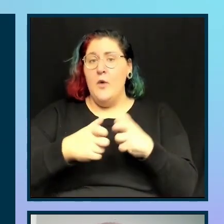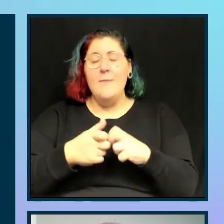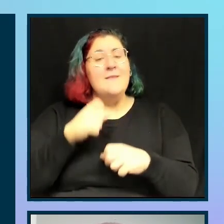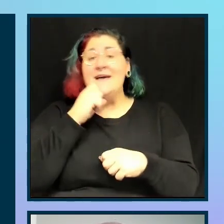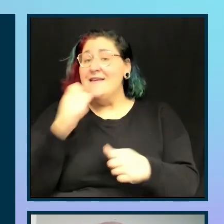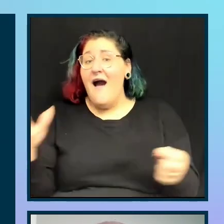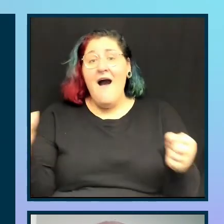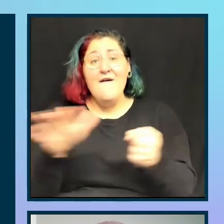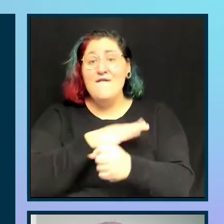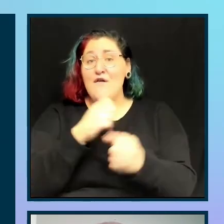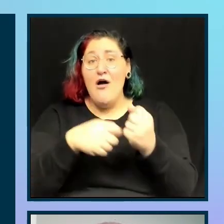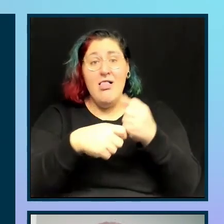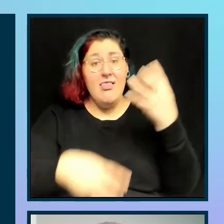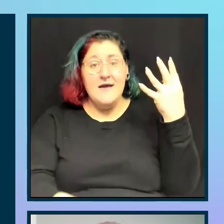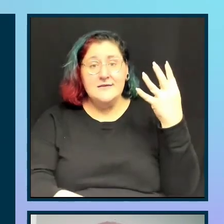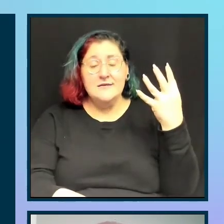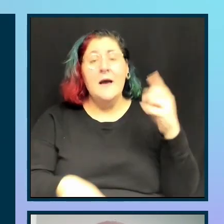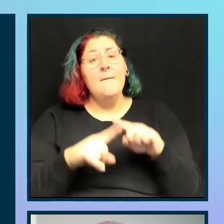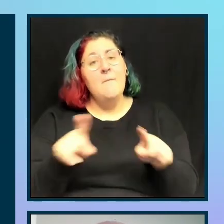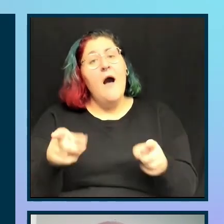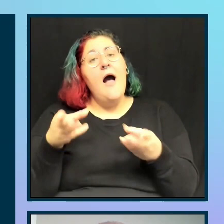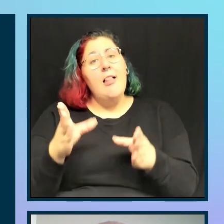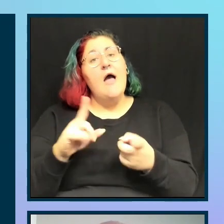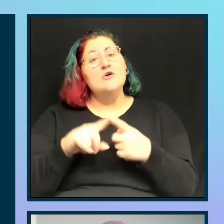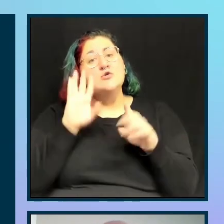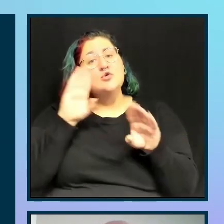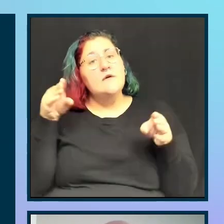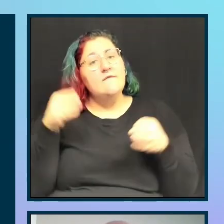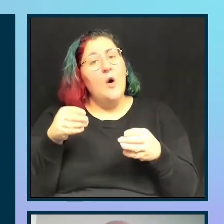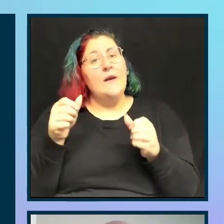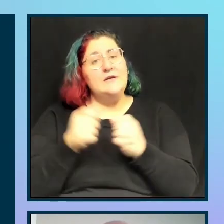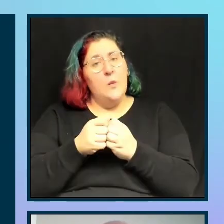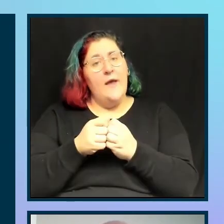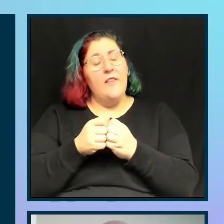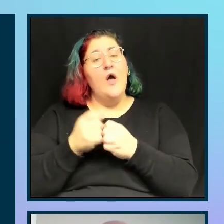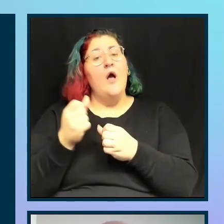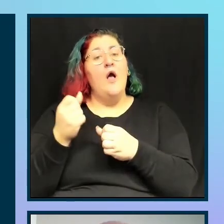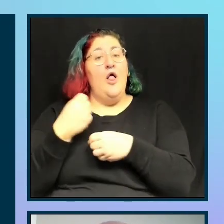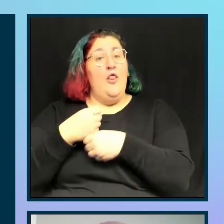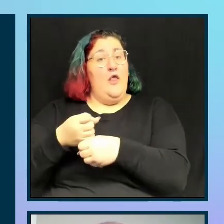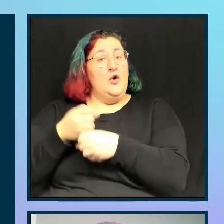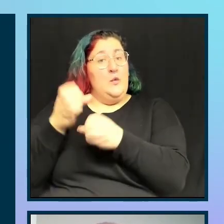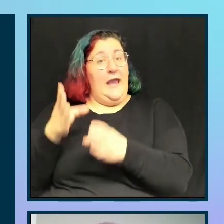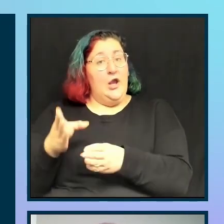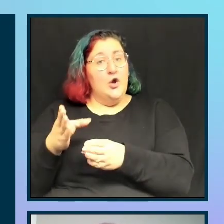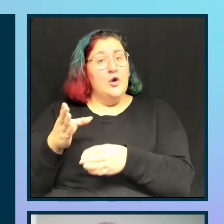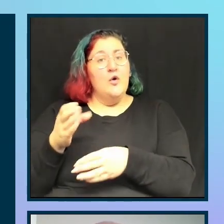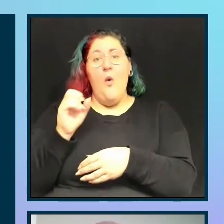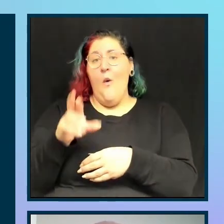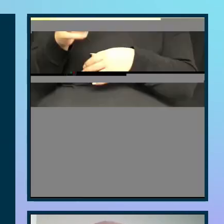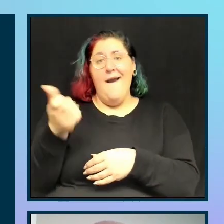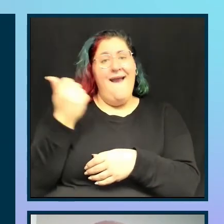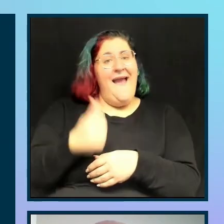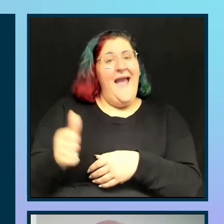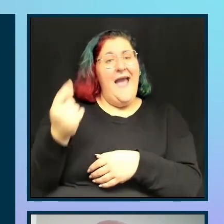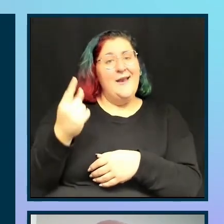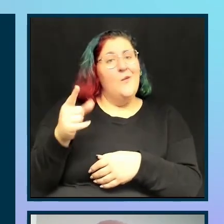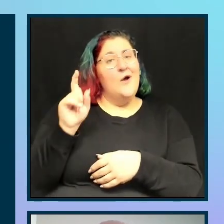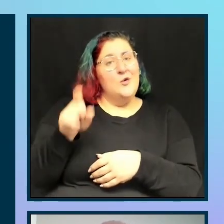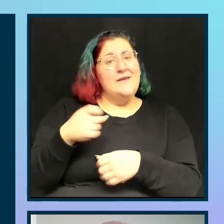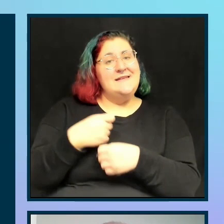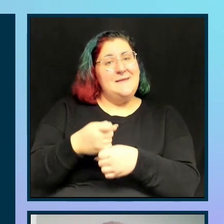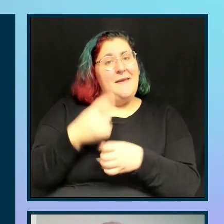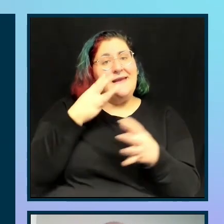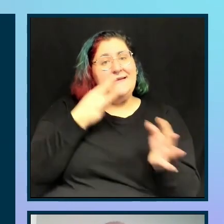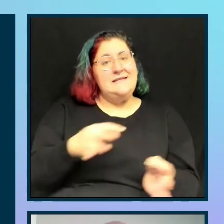be focus with the operators or anyone else who needs to be able to make a decision about what the outcome or